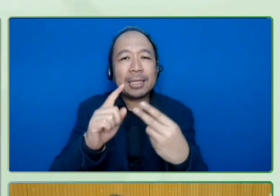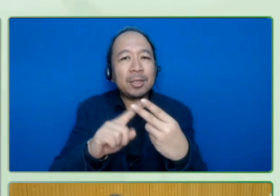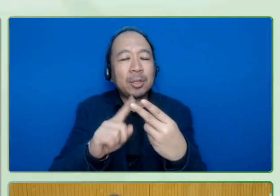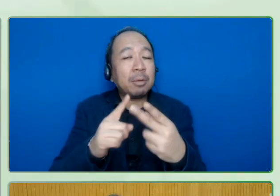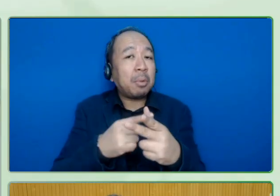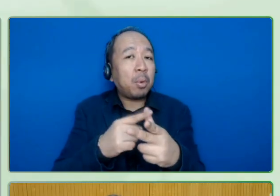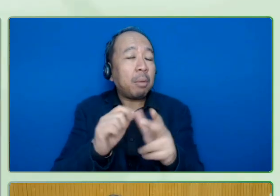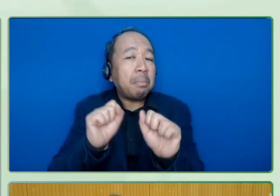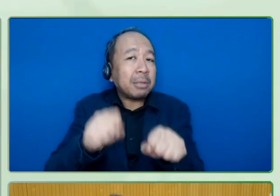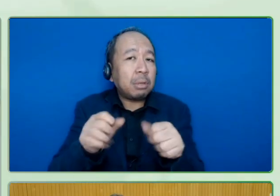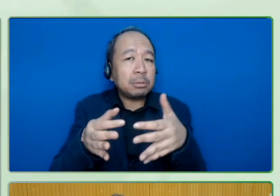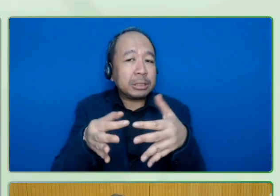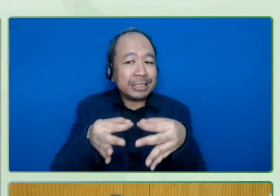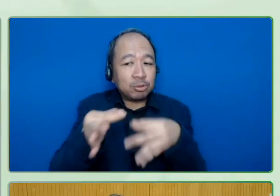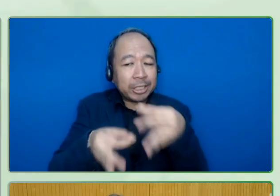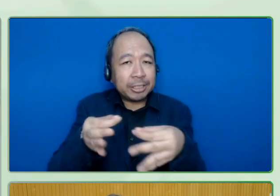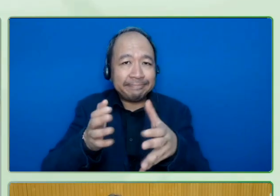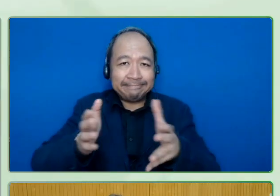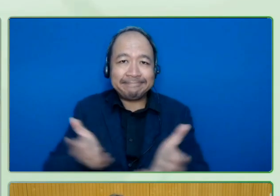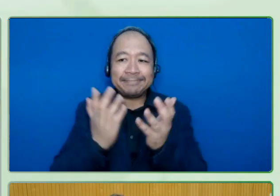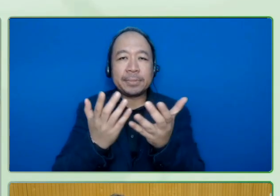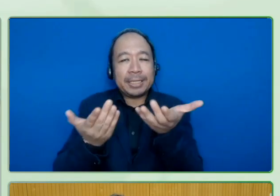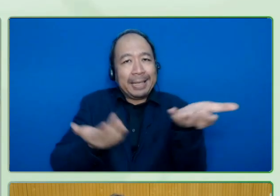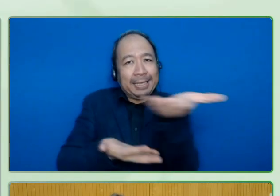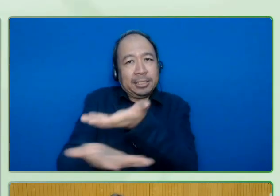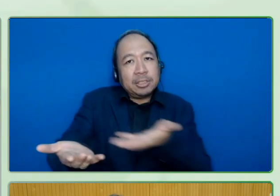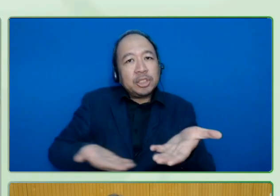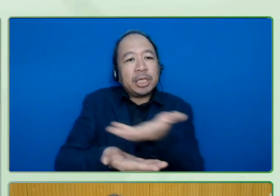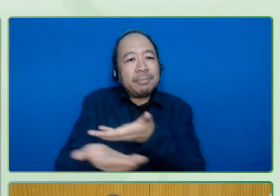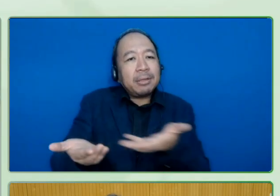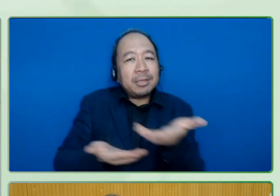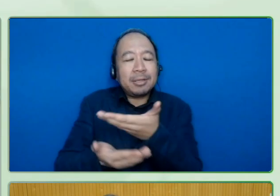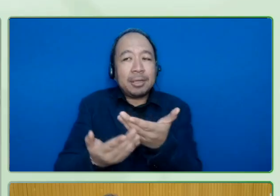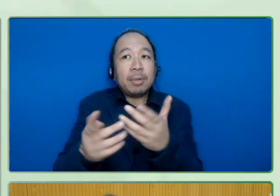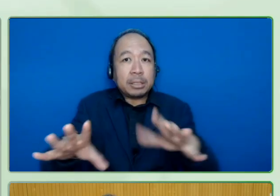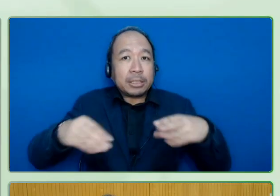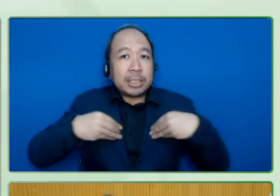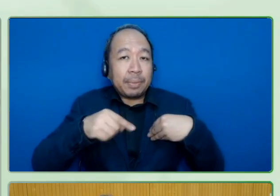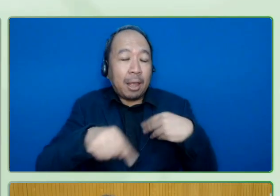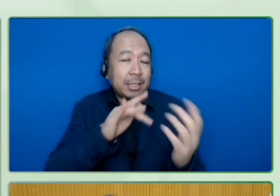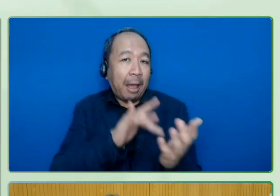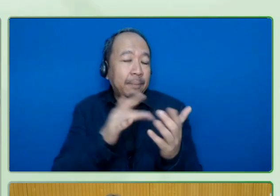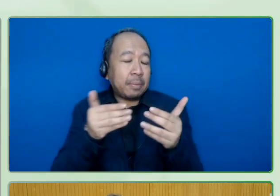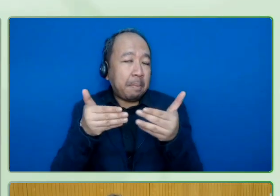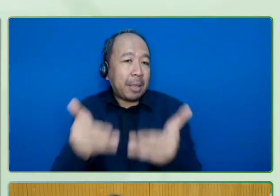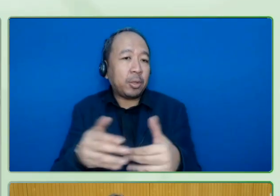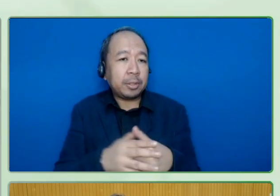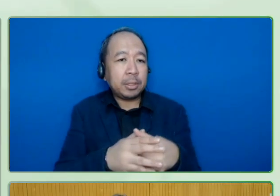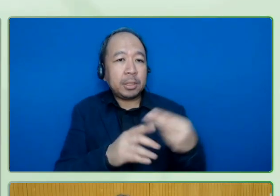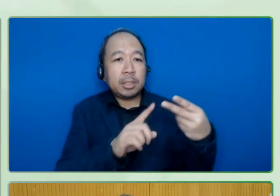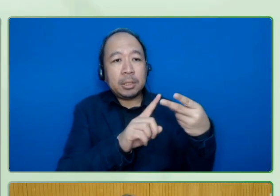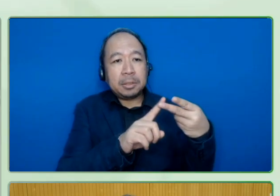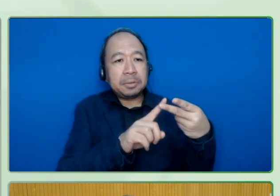to promote engagement and uptake. The next step with this information, we went to